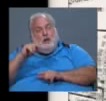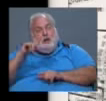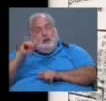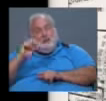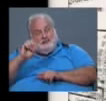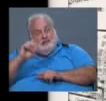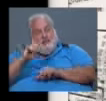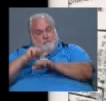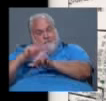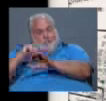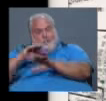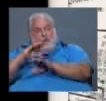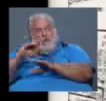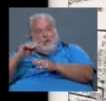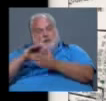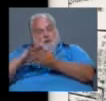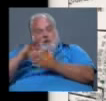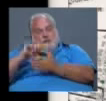both notified.